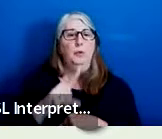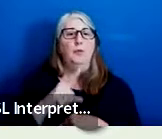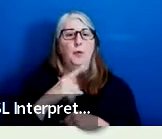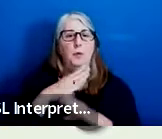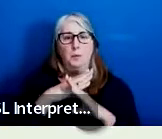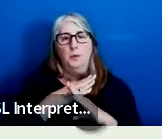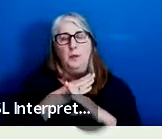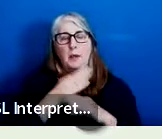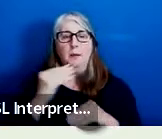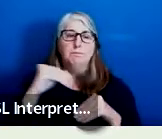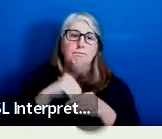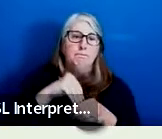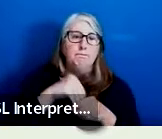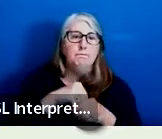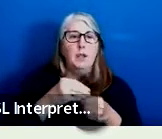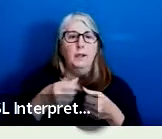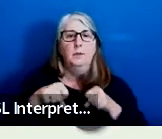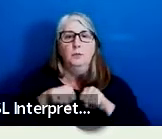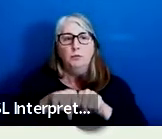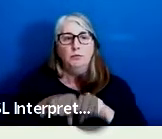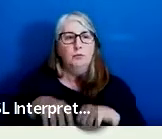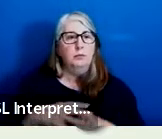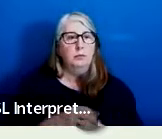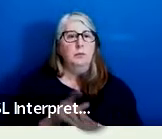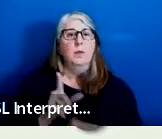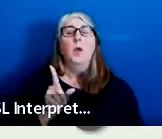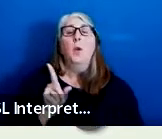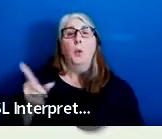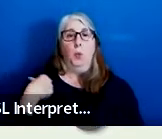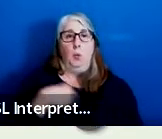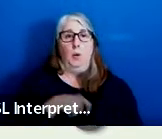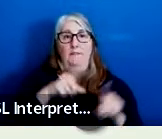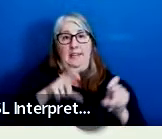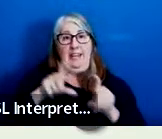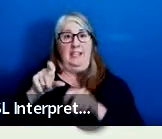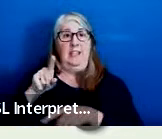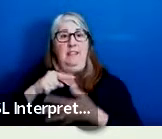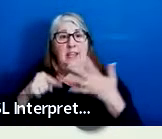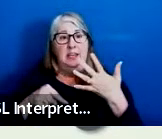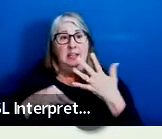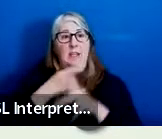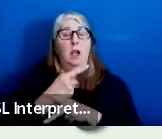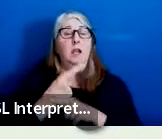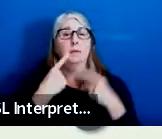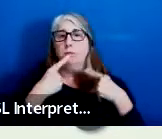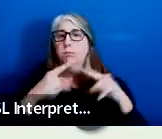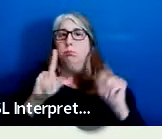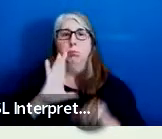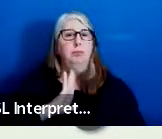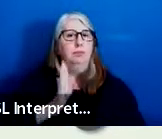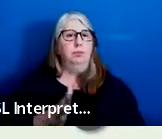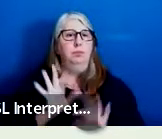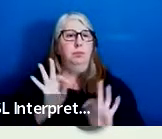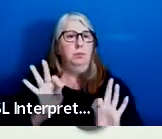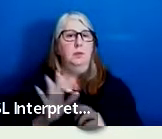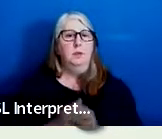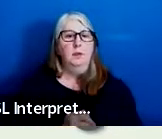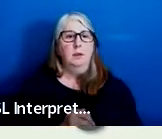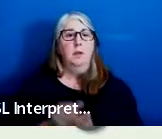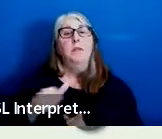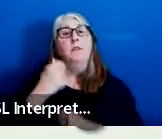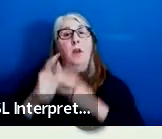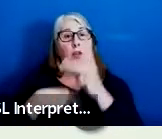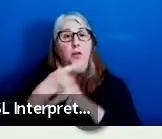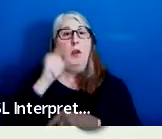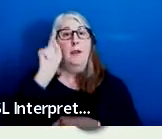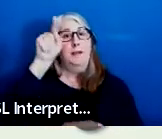materials. These brands have been tested in our system and perform very well. There are others in the marketplace